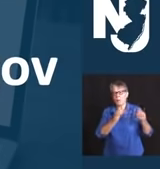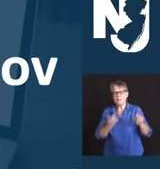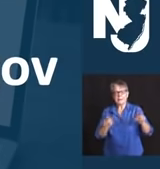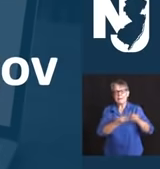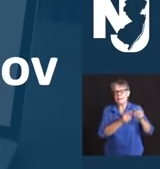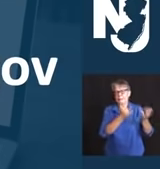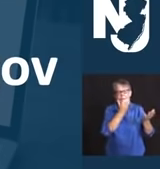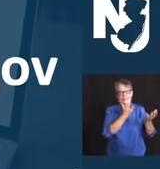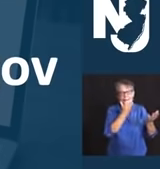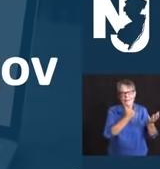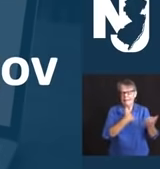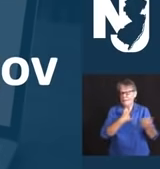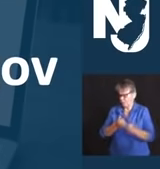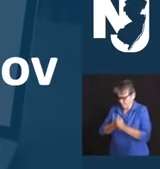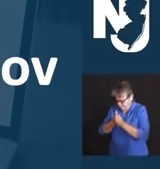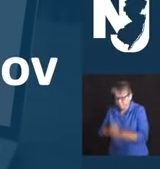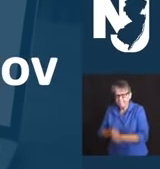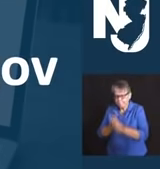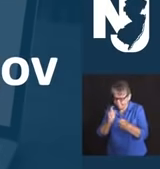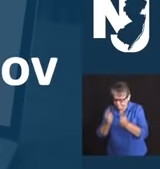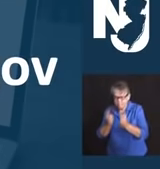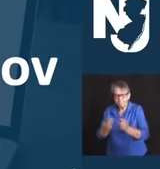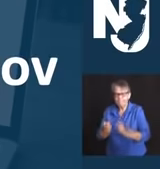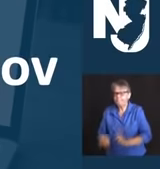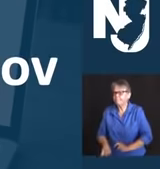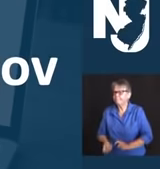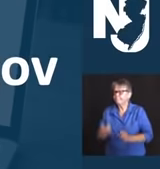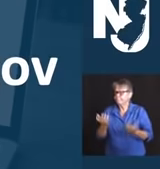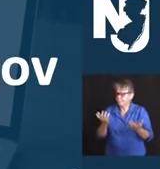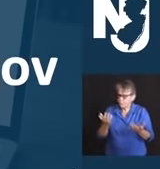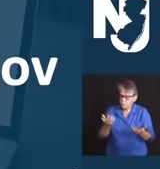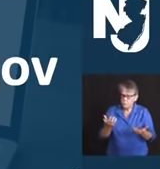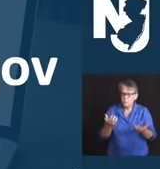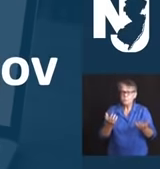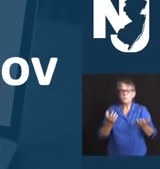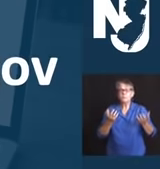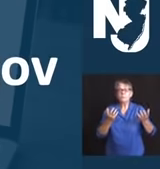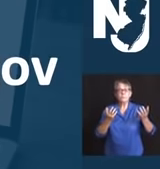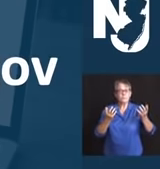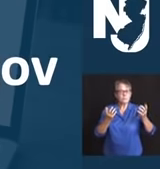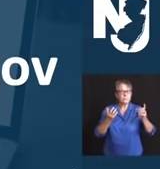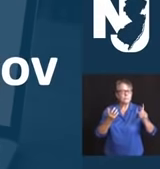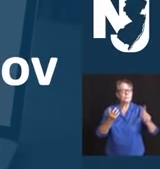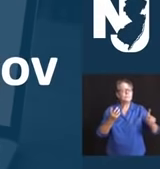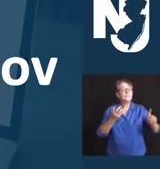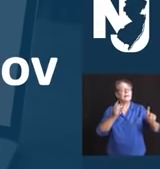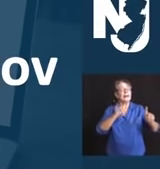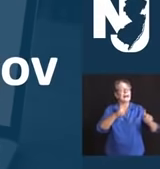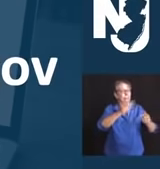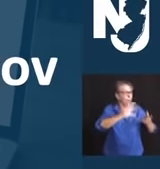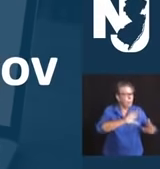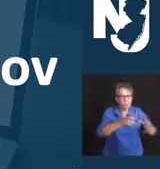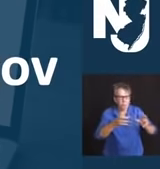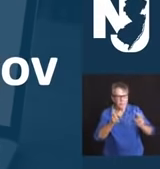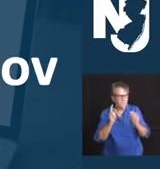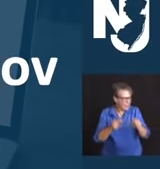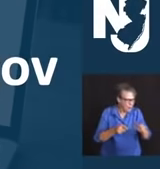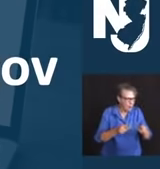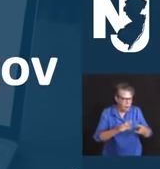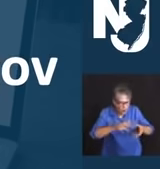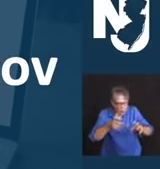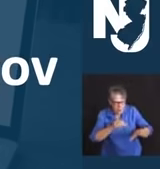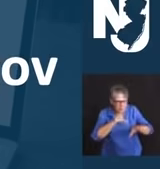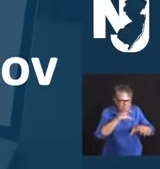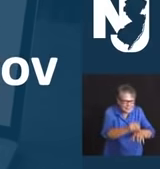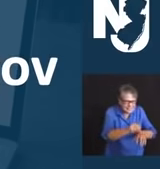spike of cases or a cluster in a school. I think it's fair to say that we are ready for all of the above. As I said,